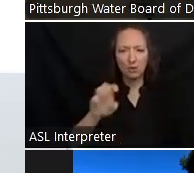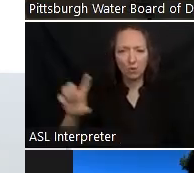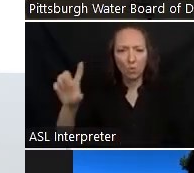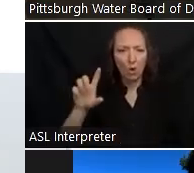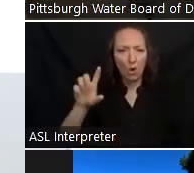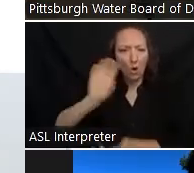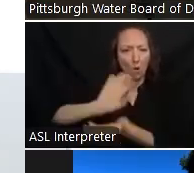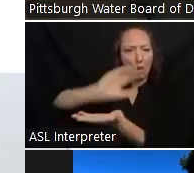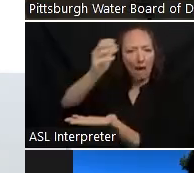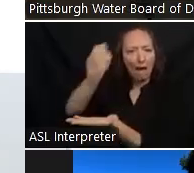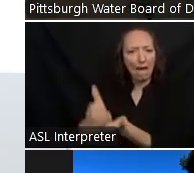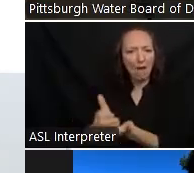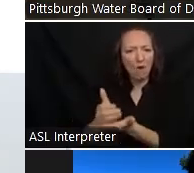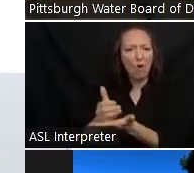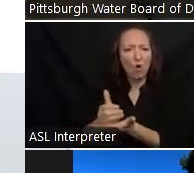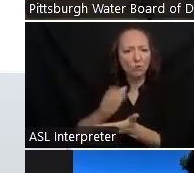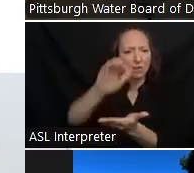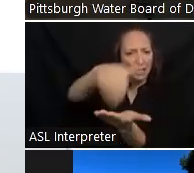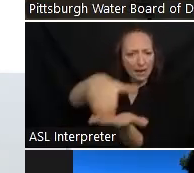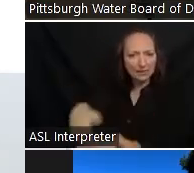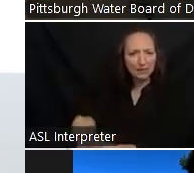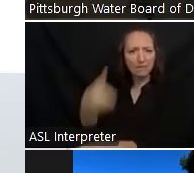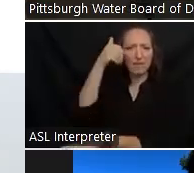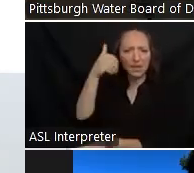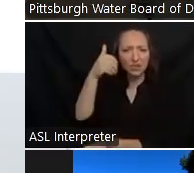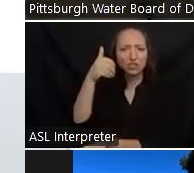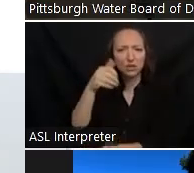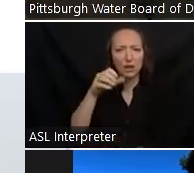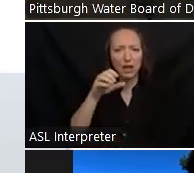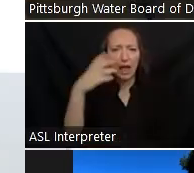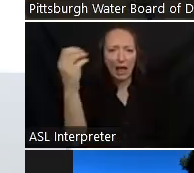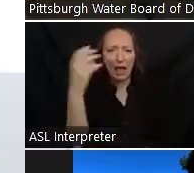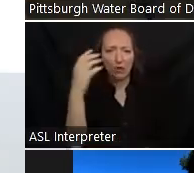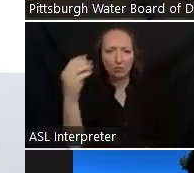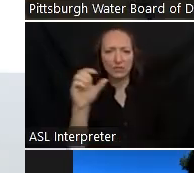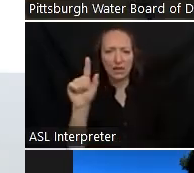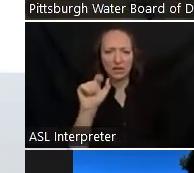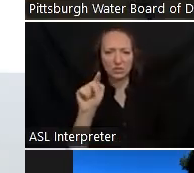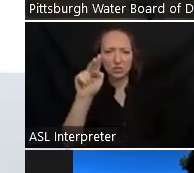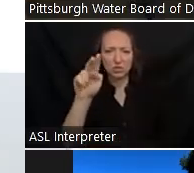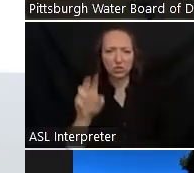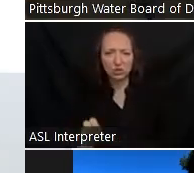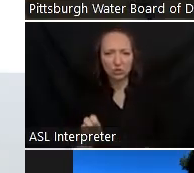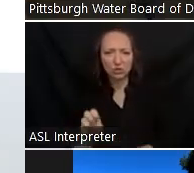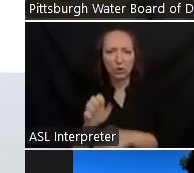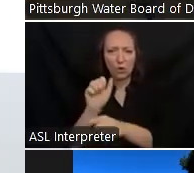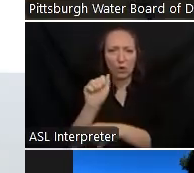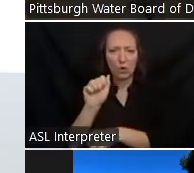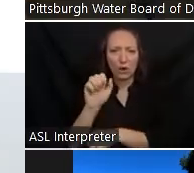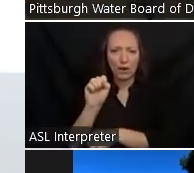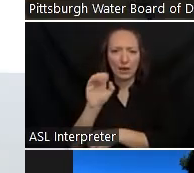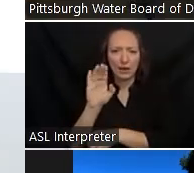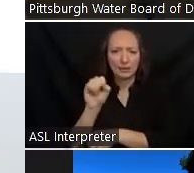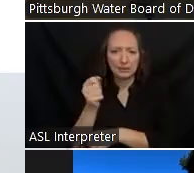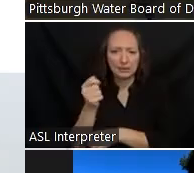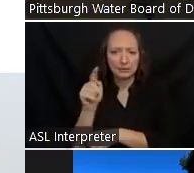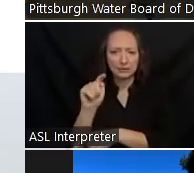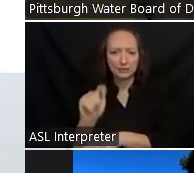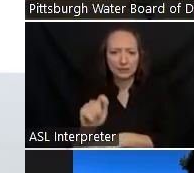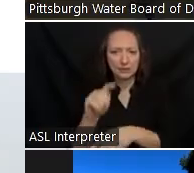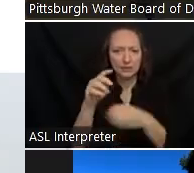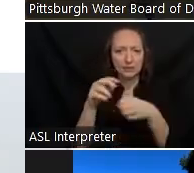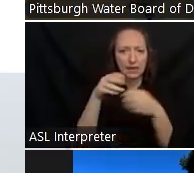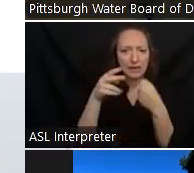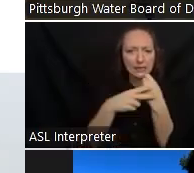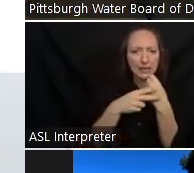Completion of final sanitary sewer and water line installations is anticipated by late this month, and